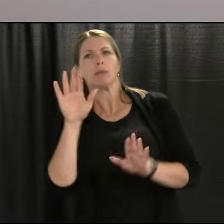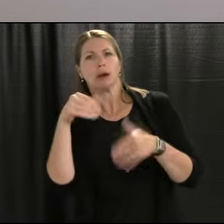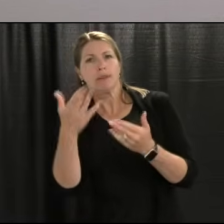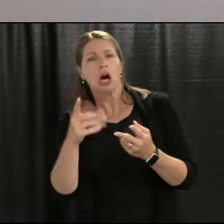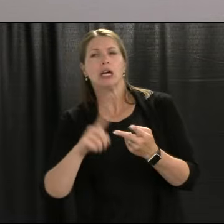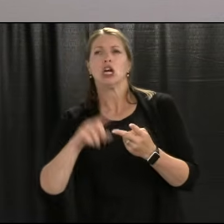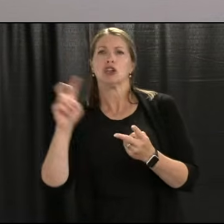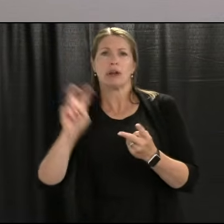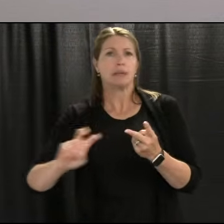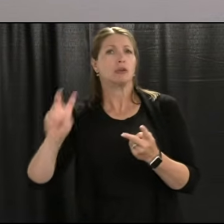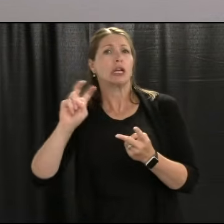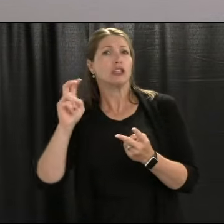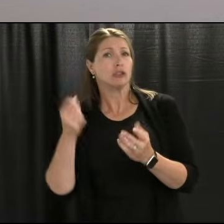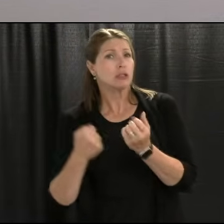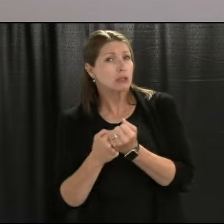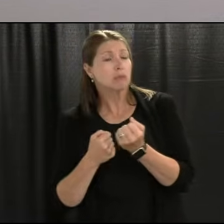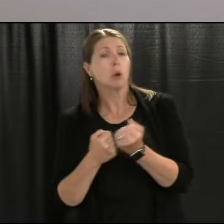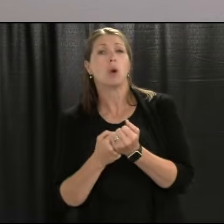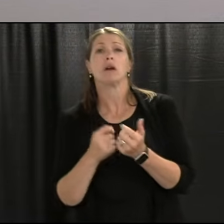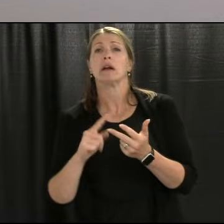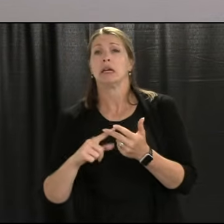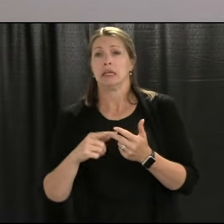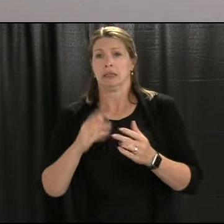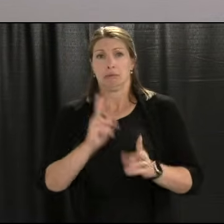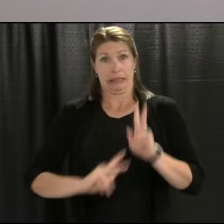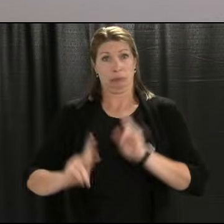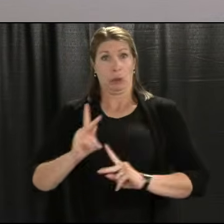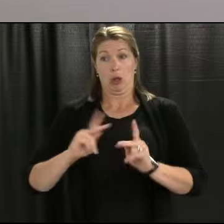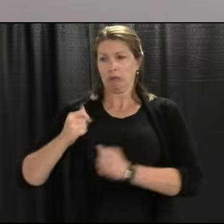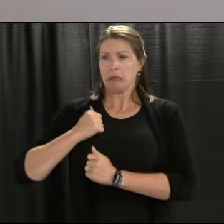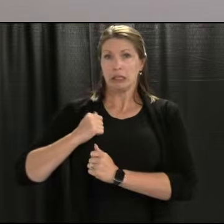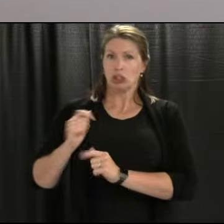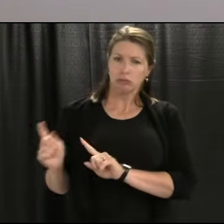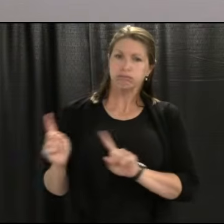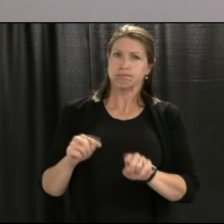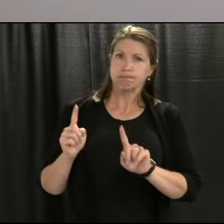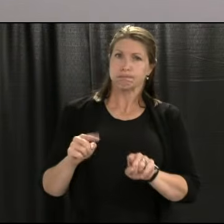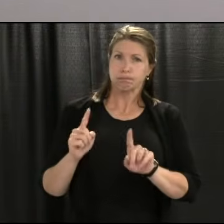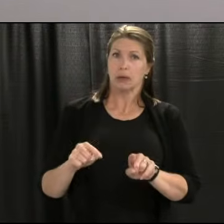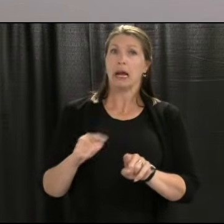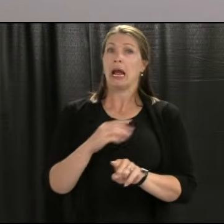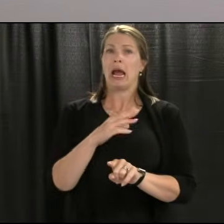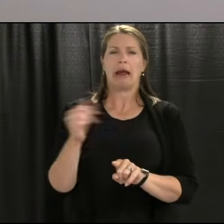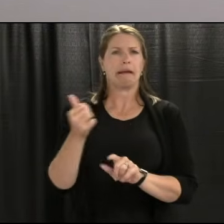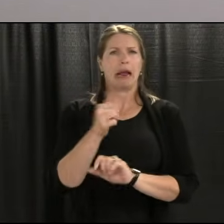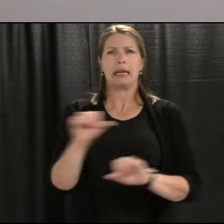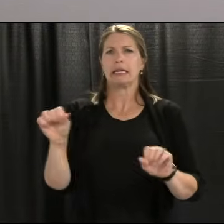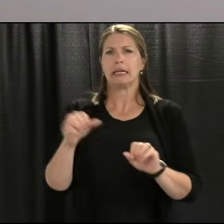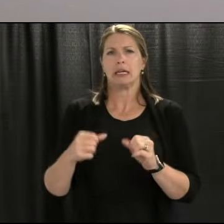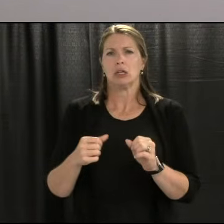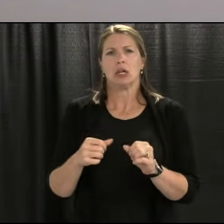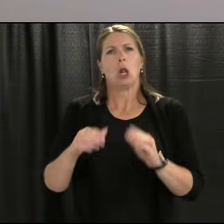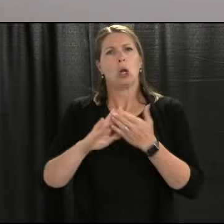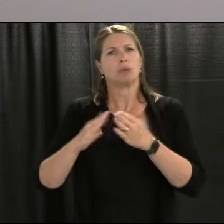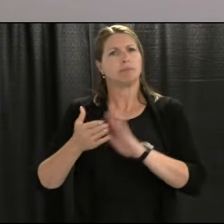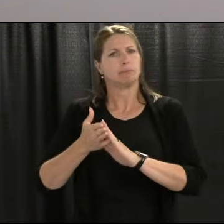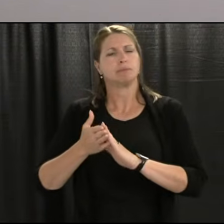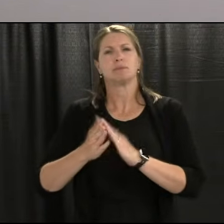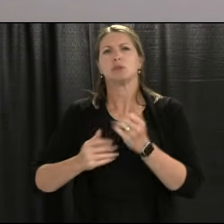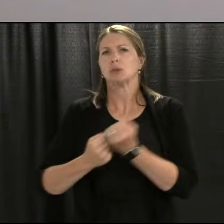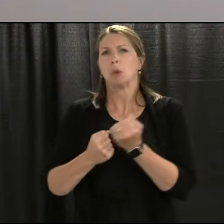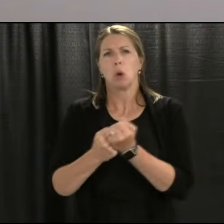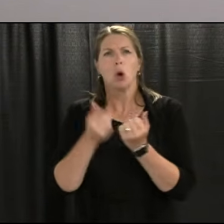transportation support, which includes transportation to and from the sites and transportation for firefighters as well. Another piece of good